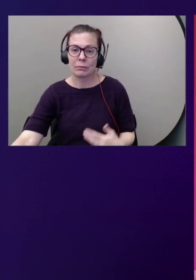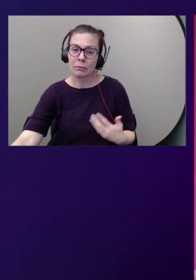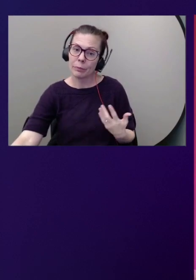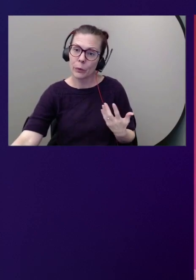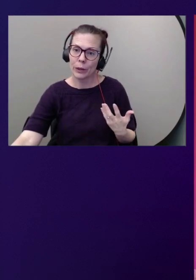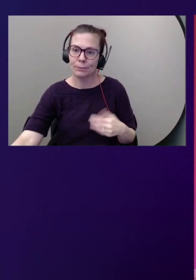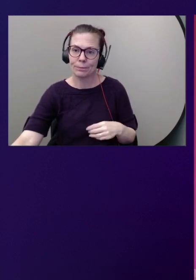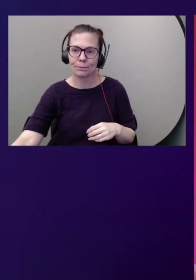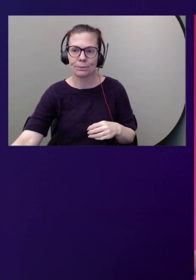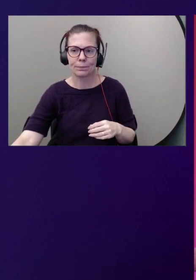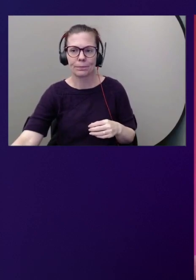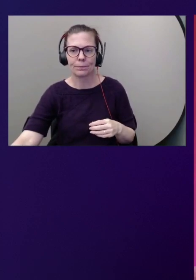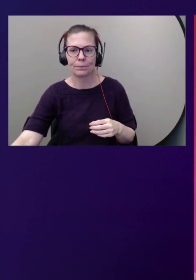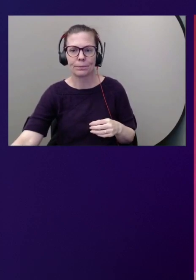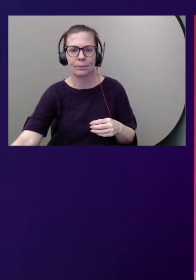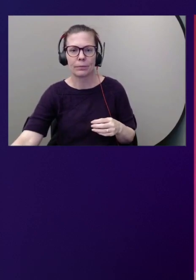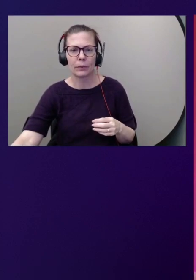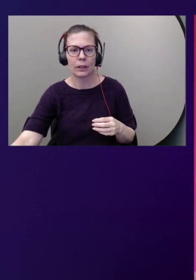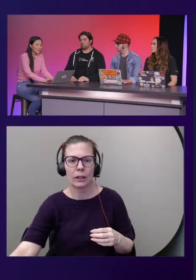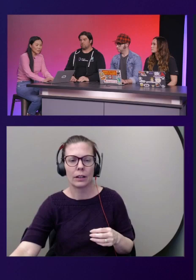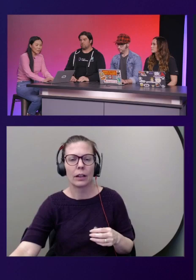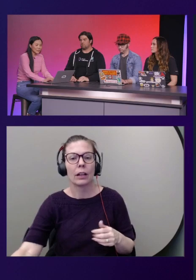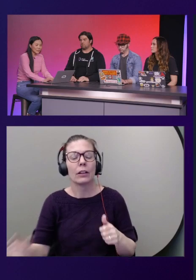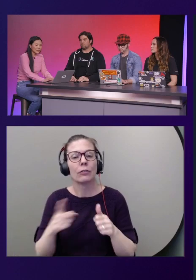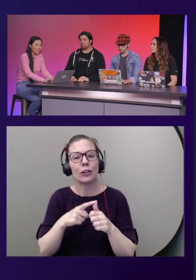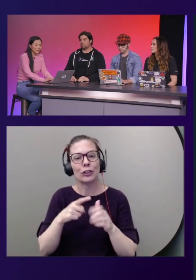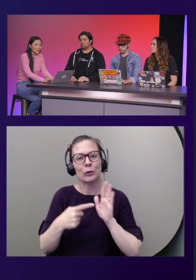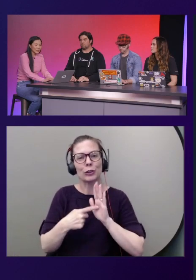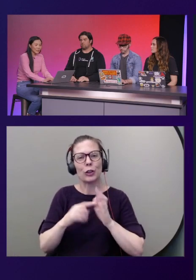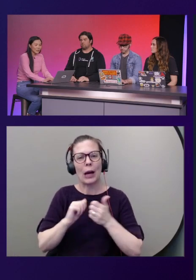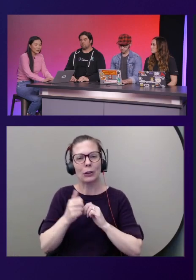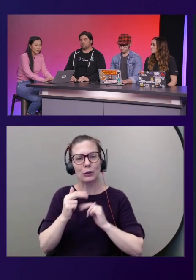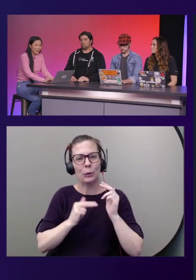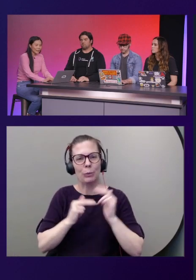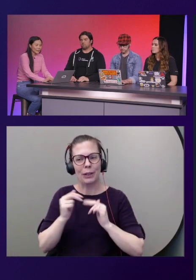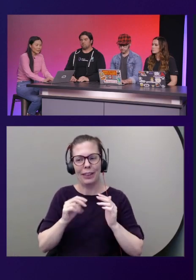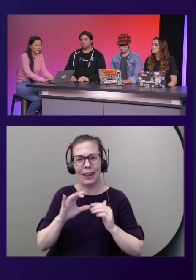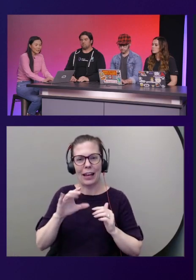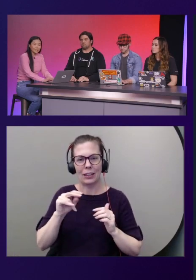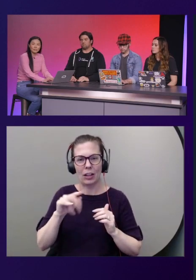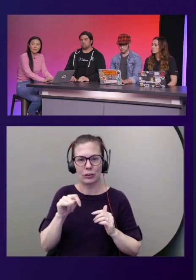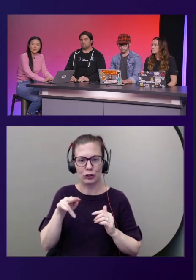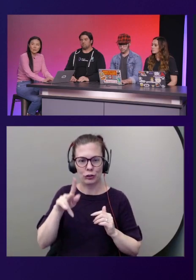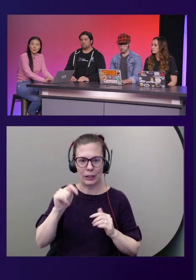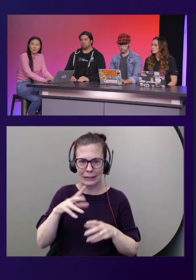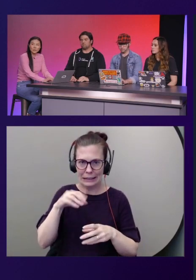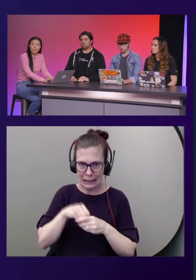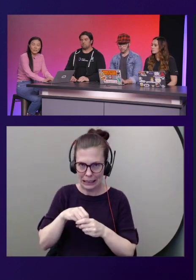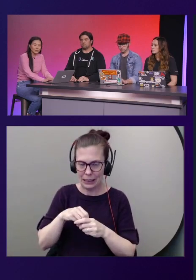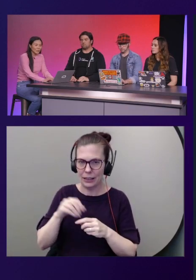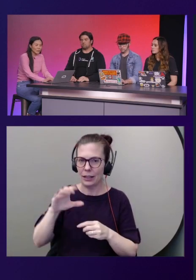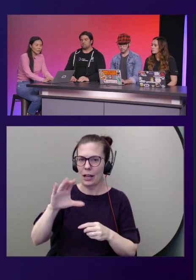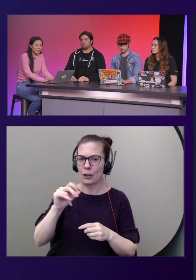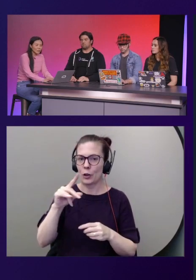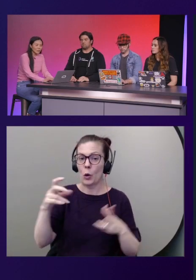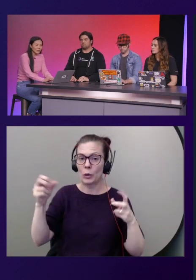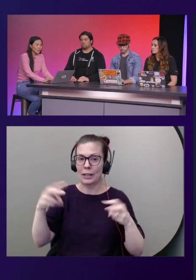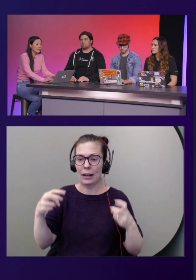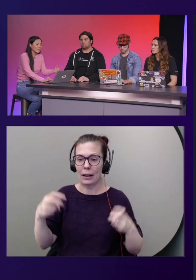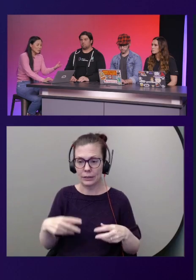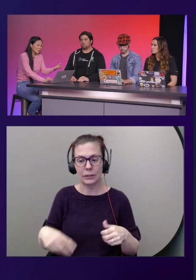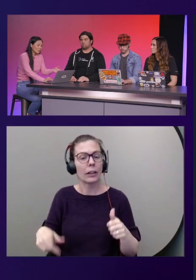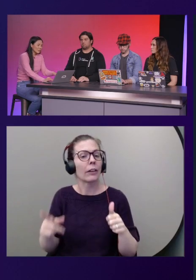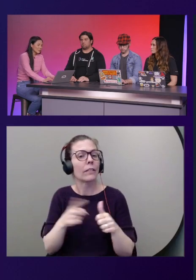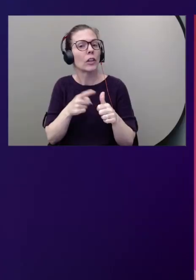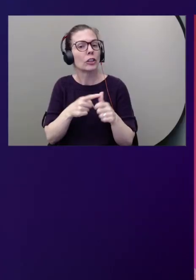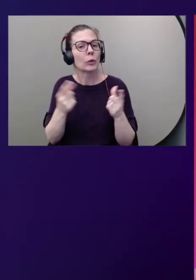to do is now we're going to show you how to build a construct in Code Catalyst. First thing we do is we're going to